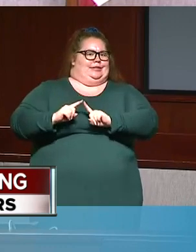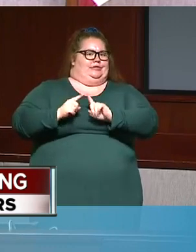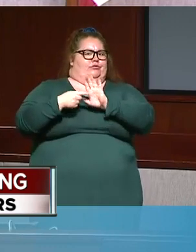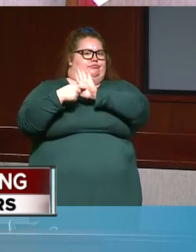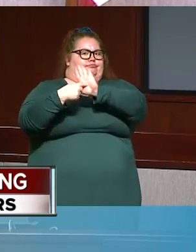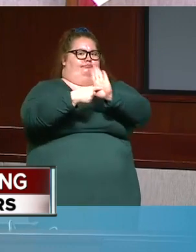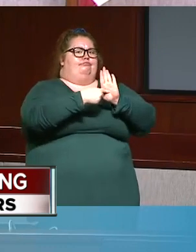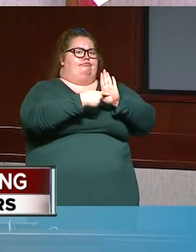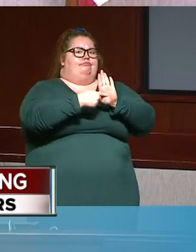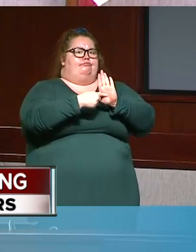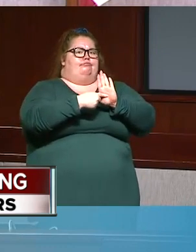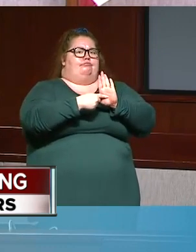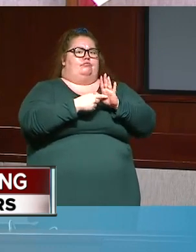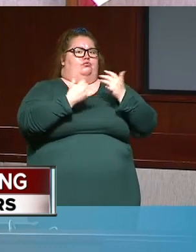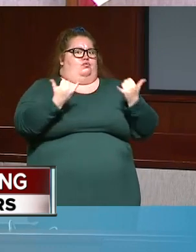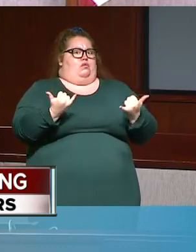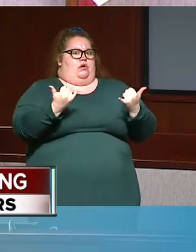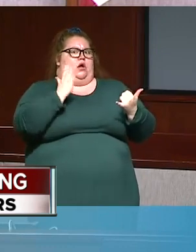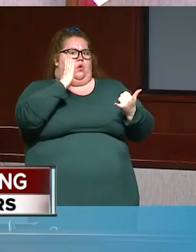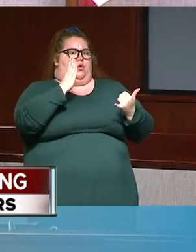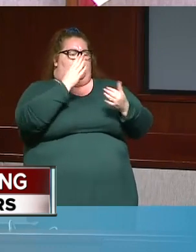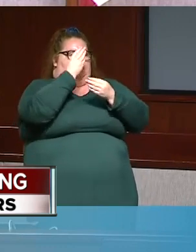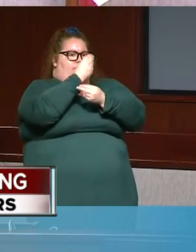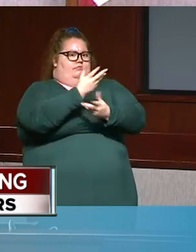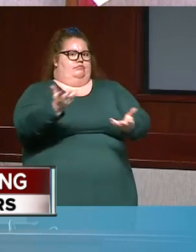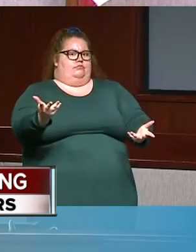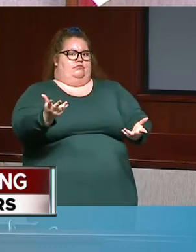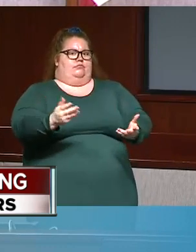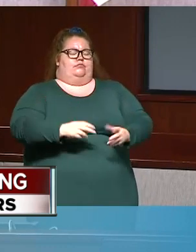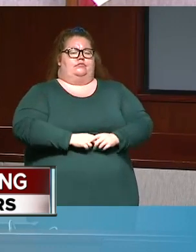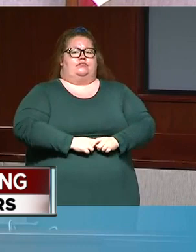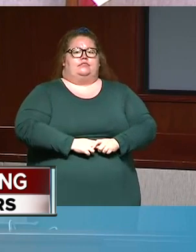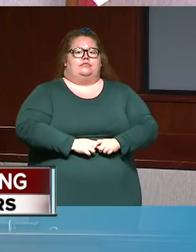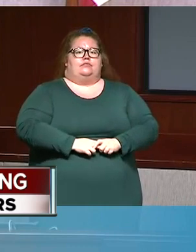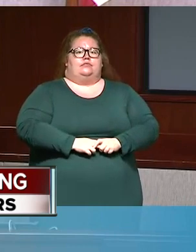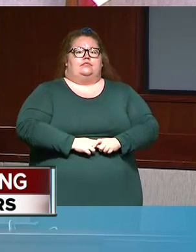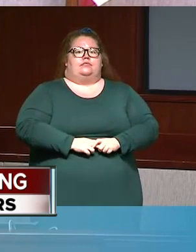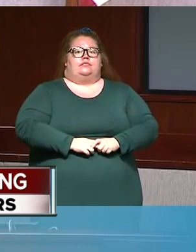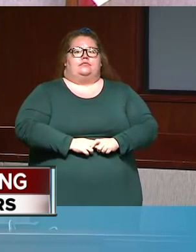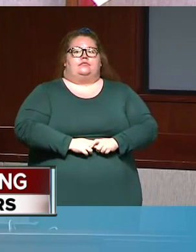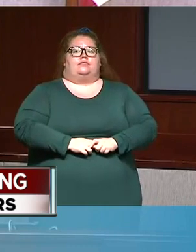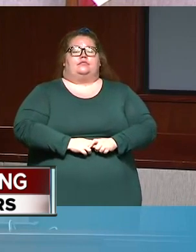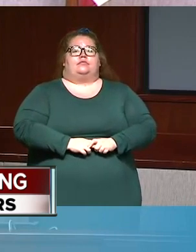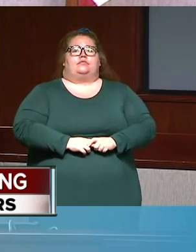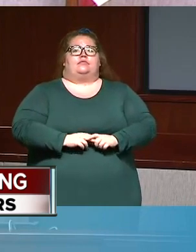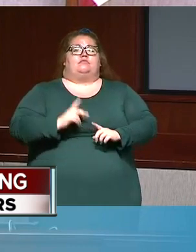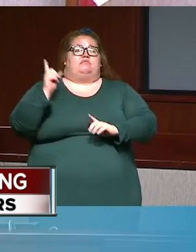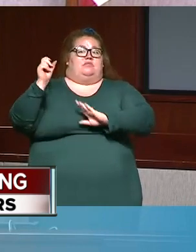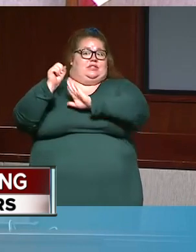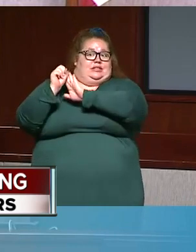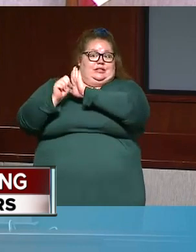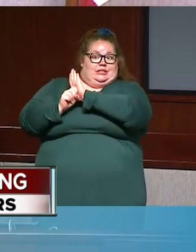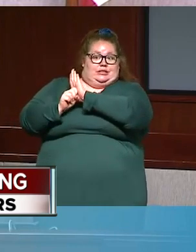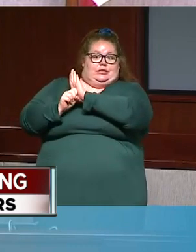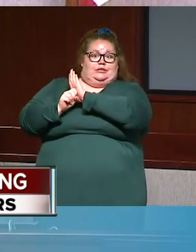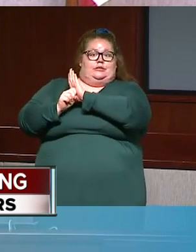about briefly now. They have provided counties with some